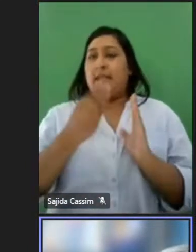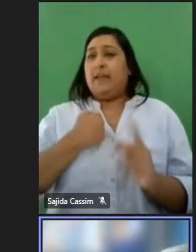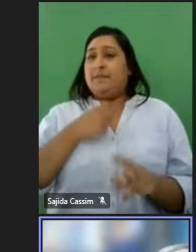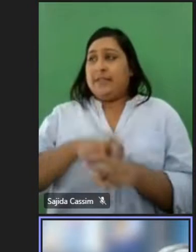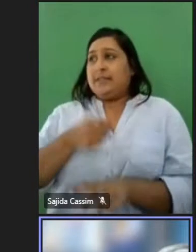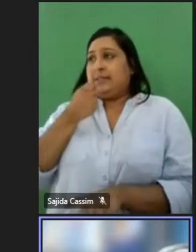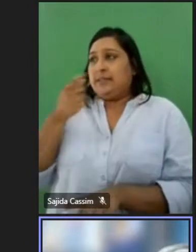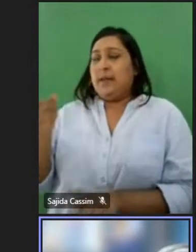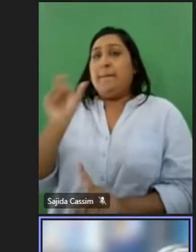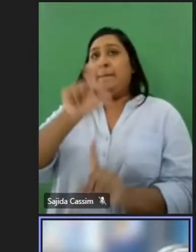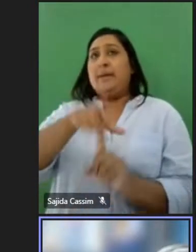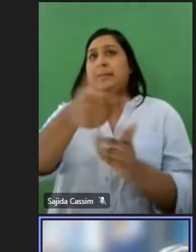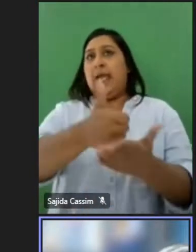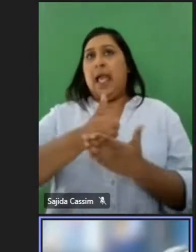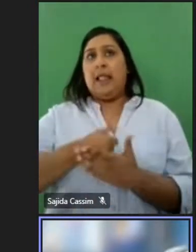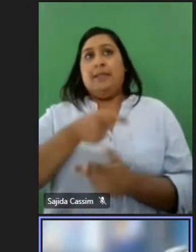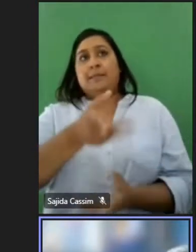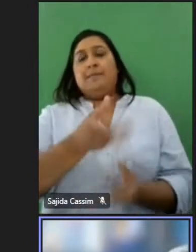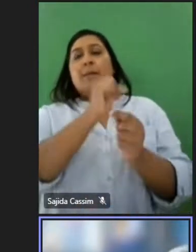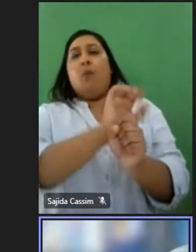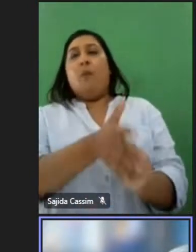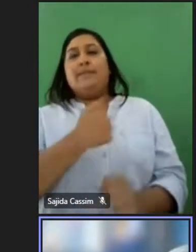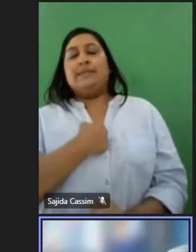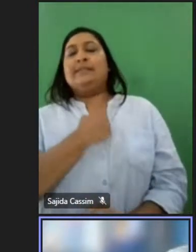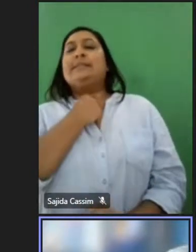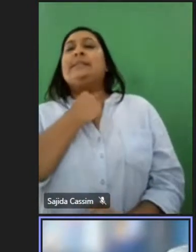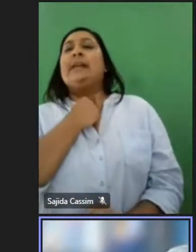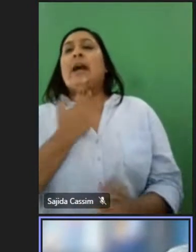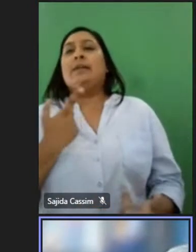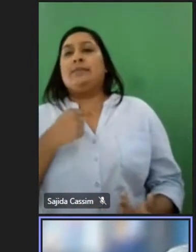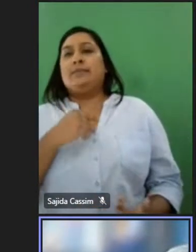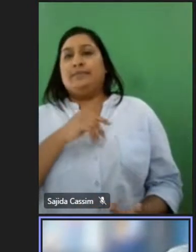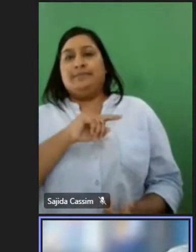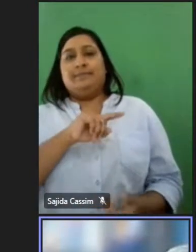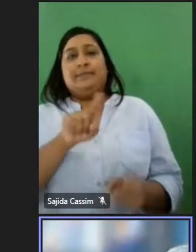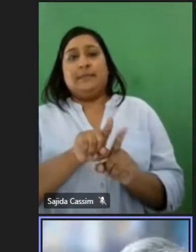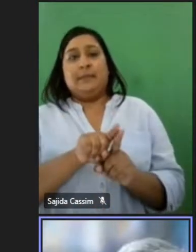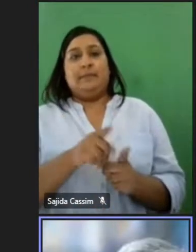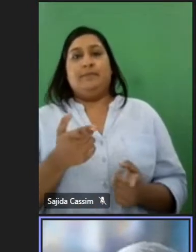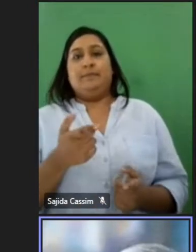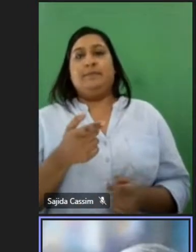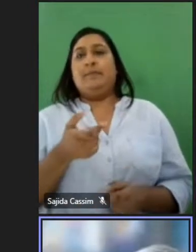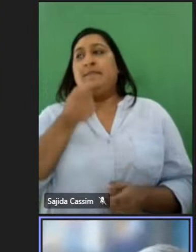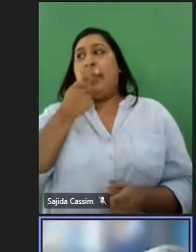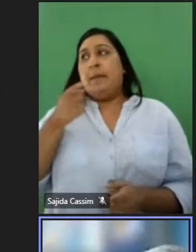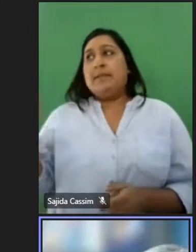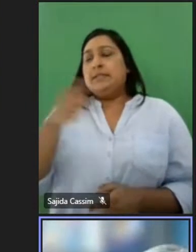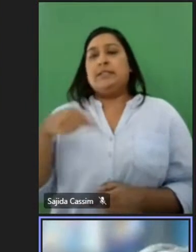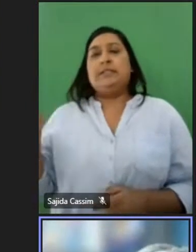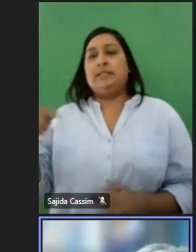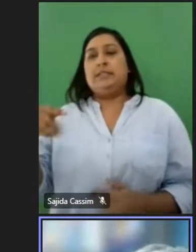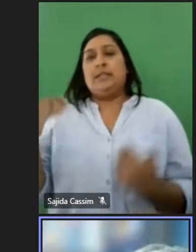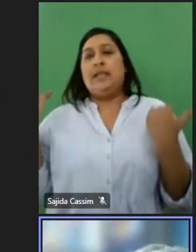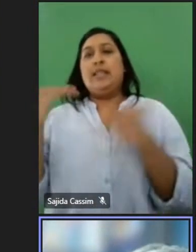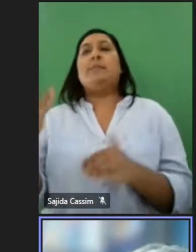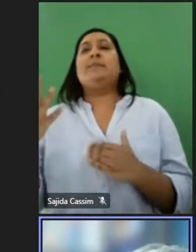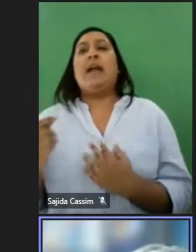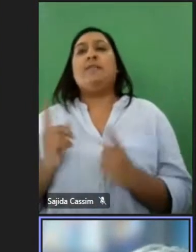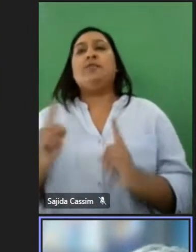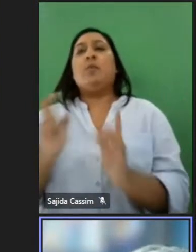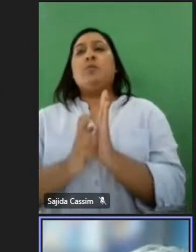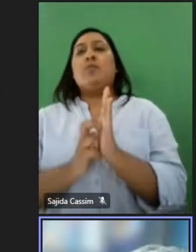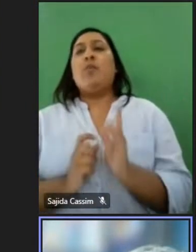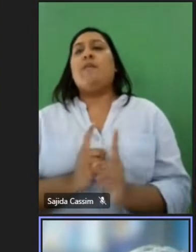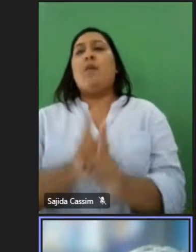access. There were restrictions at pharmacies that also posed a challenge. So